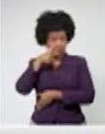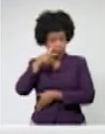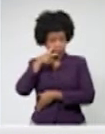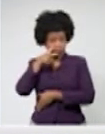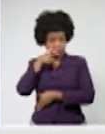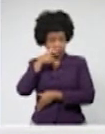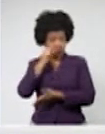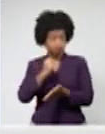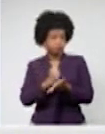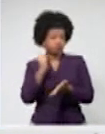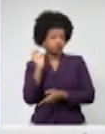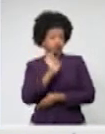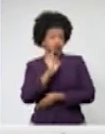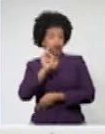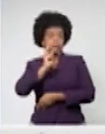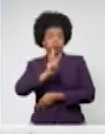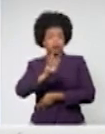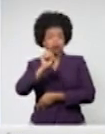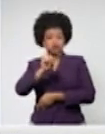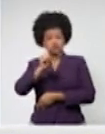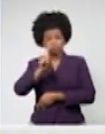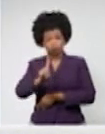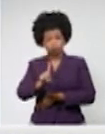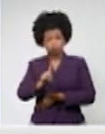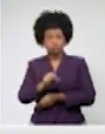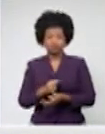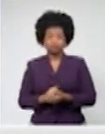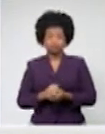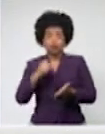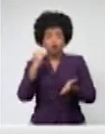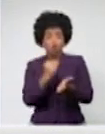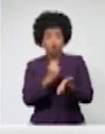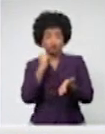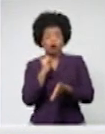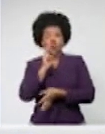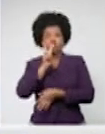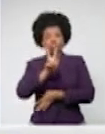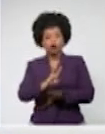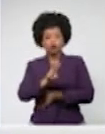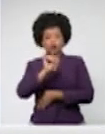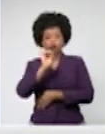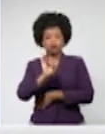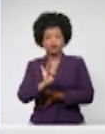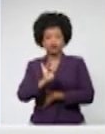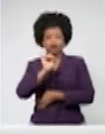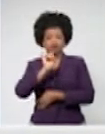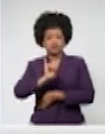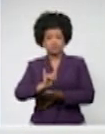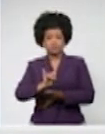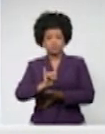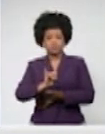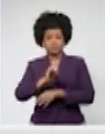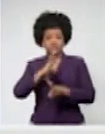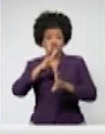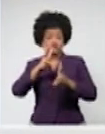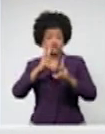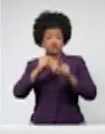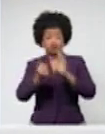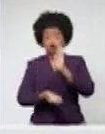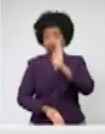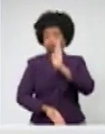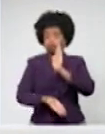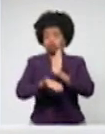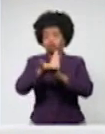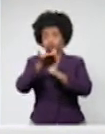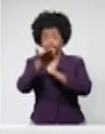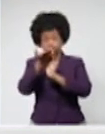to our hospitals, 18 under medical supervision, 301 are suspects, and